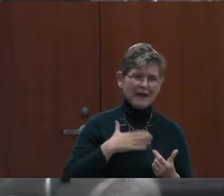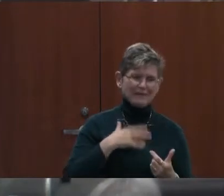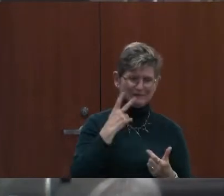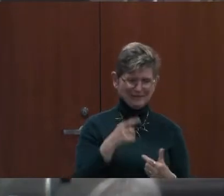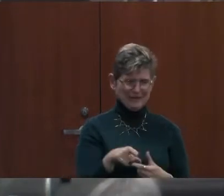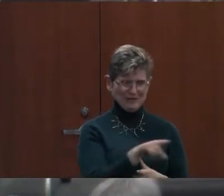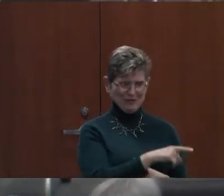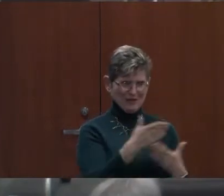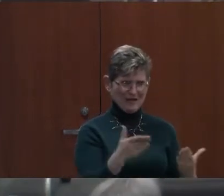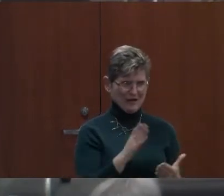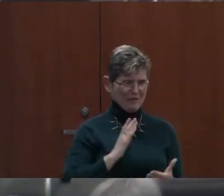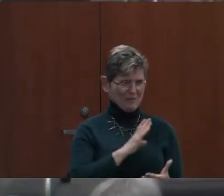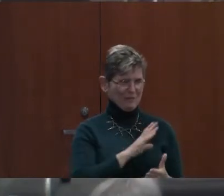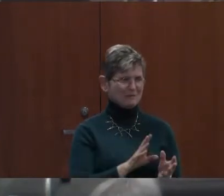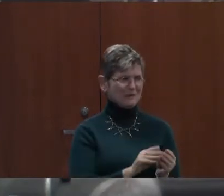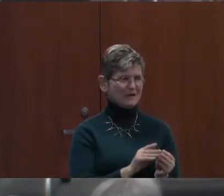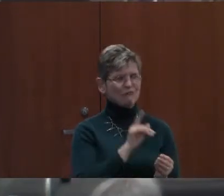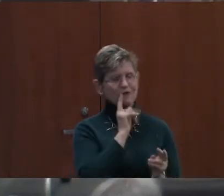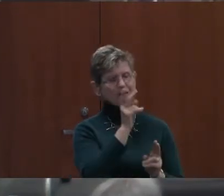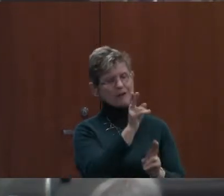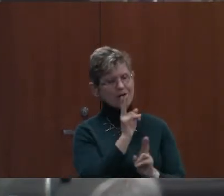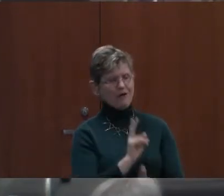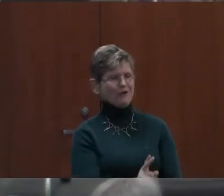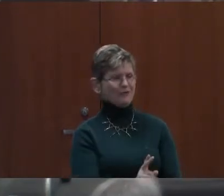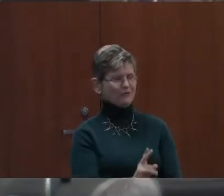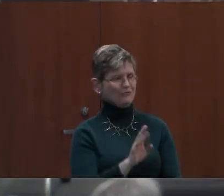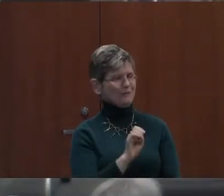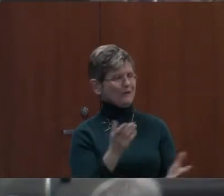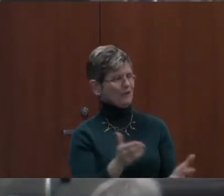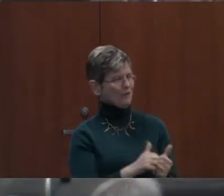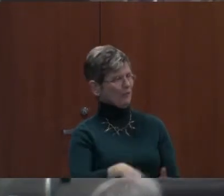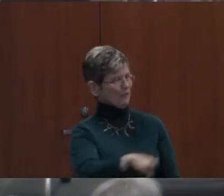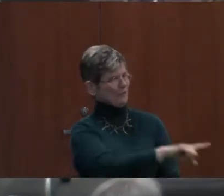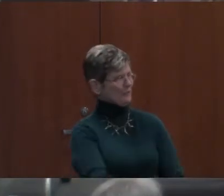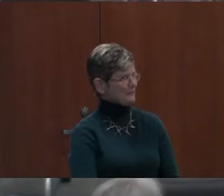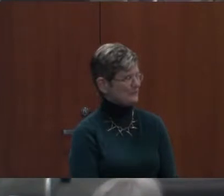a board meeting. It really is an honor to be in your presence.